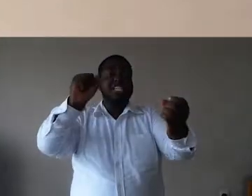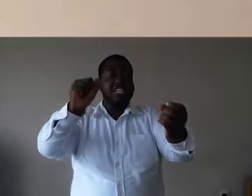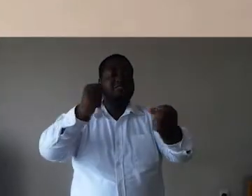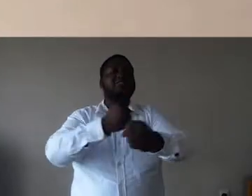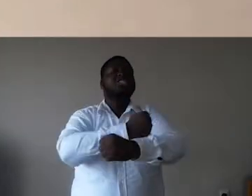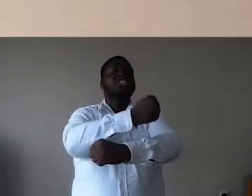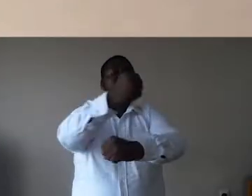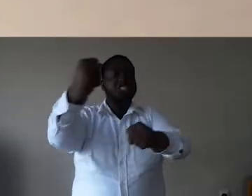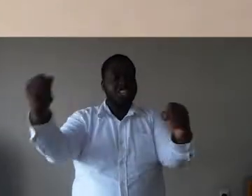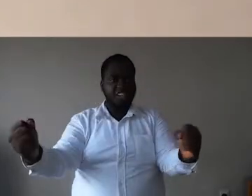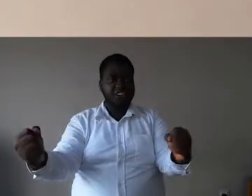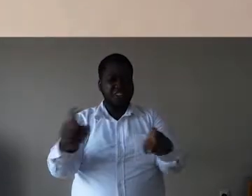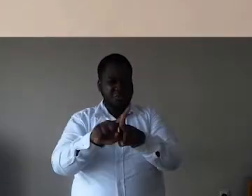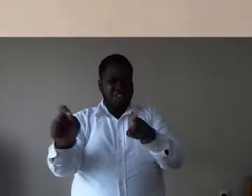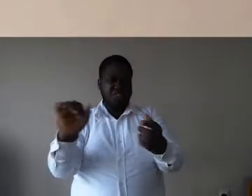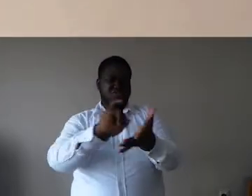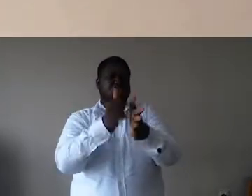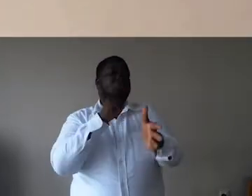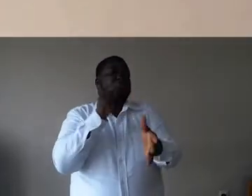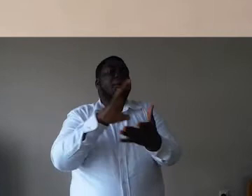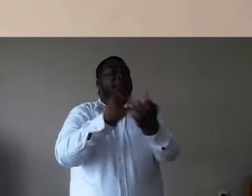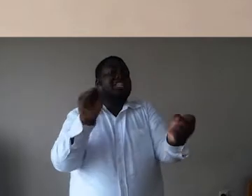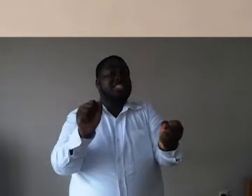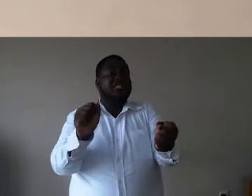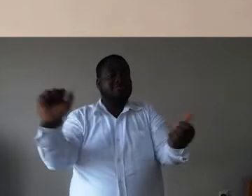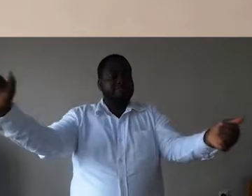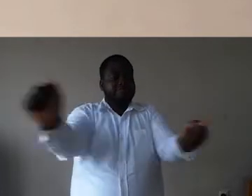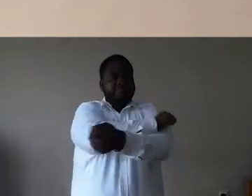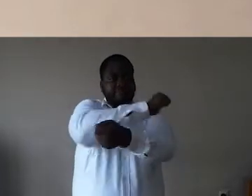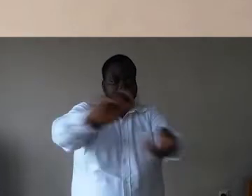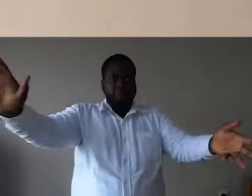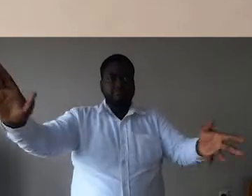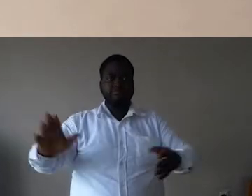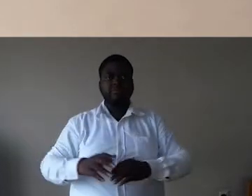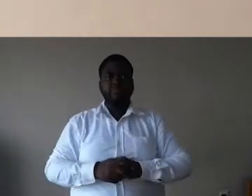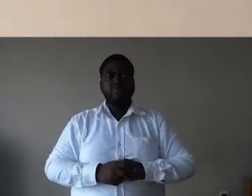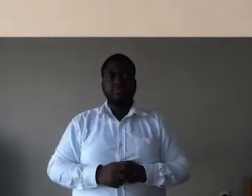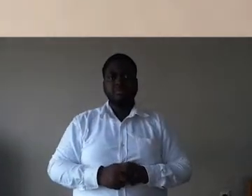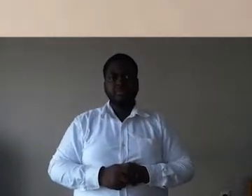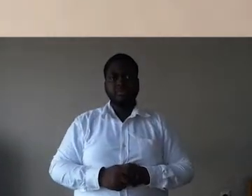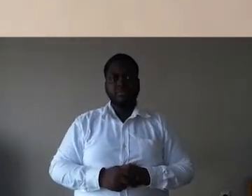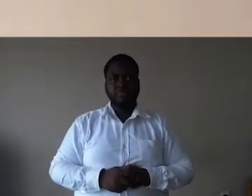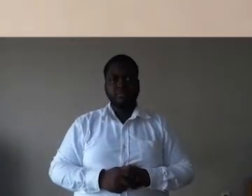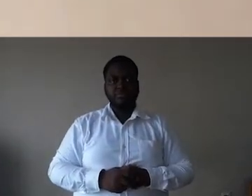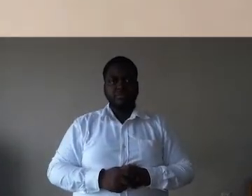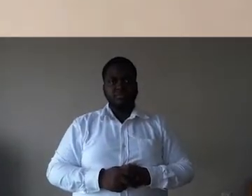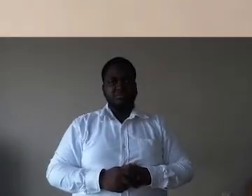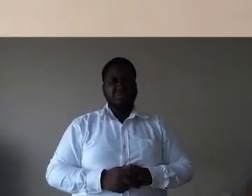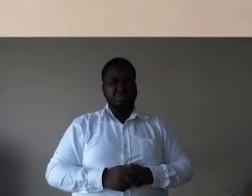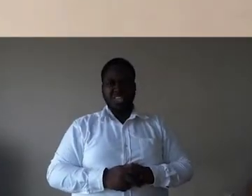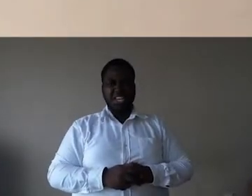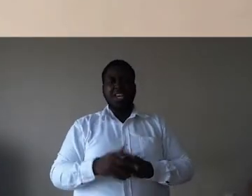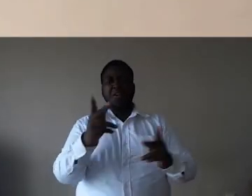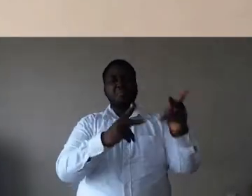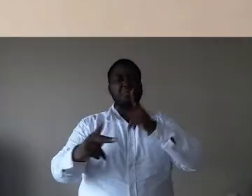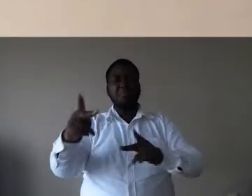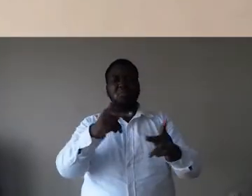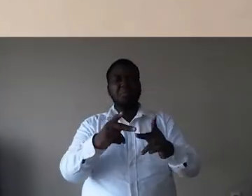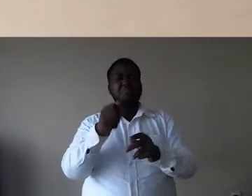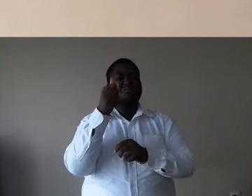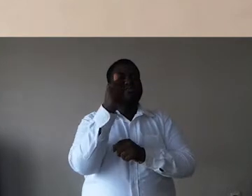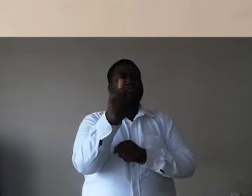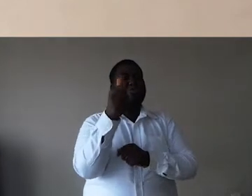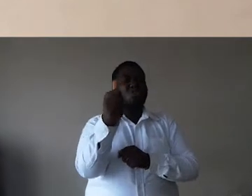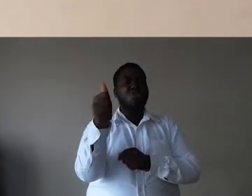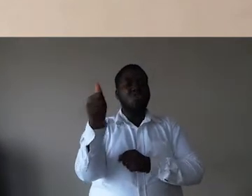condemned. And yet today, in our religious setting, we hear people tell us different means by which we would be saved. That is disobedience. That